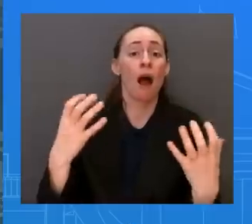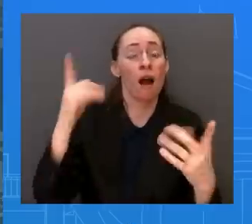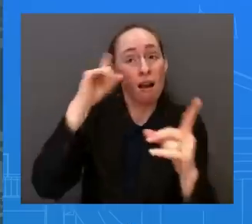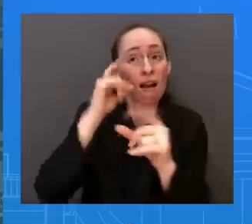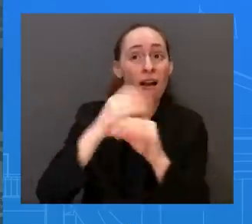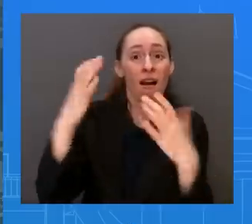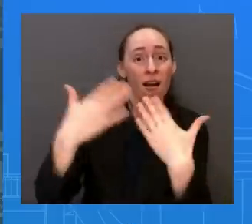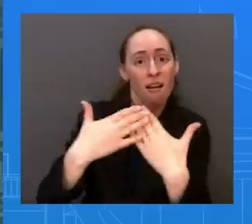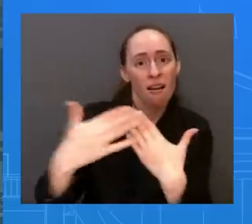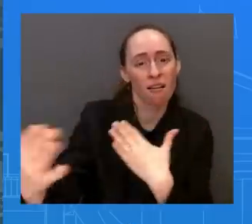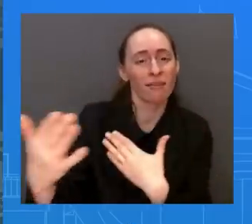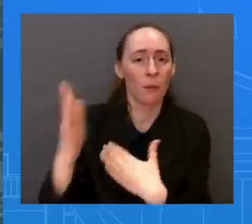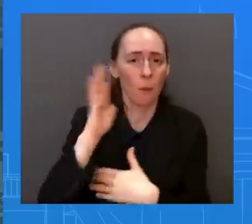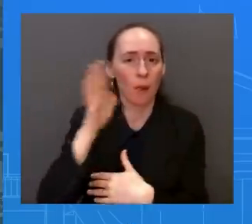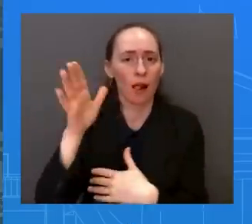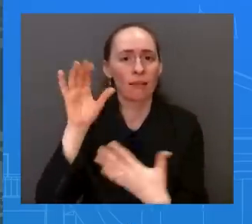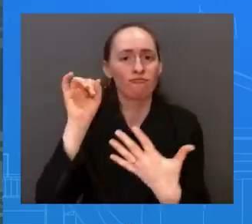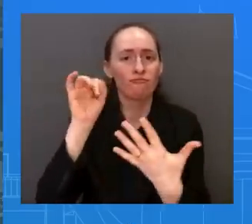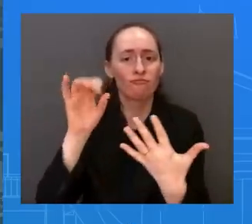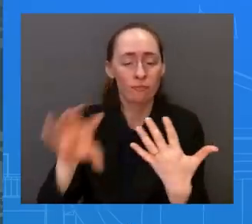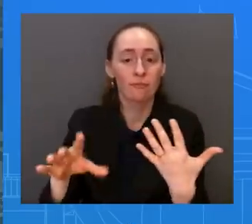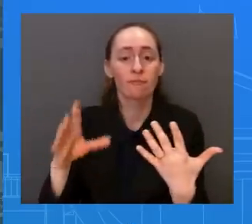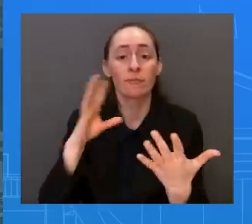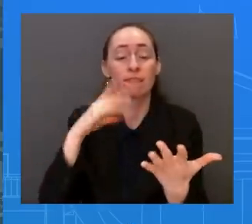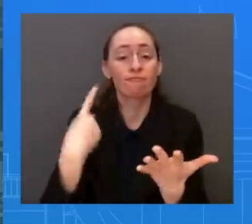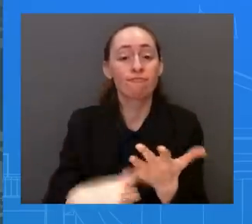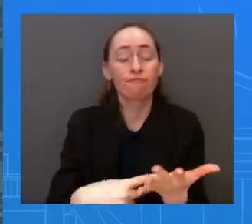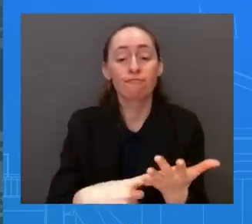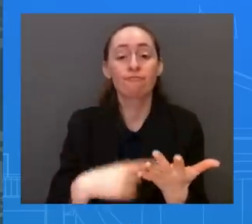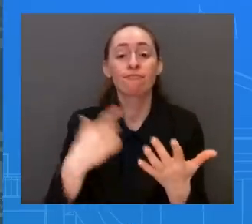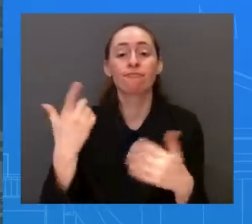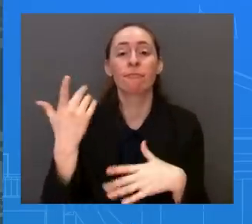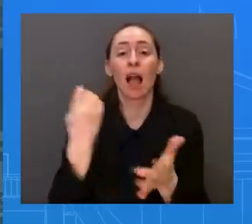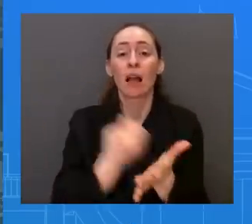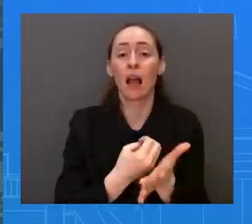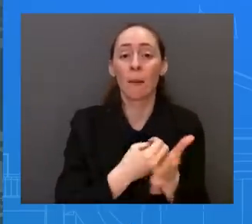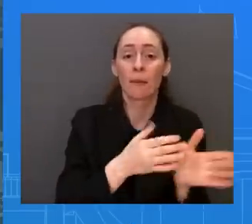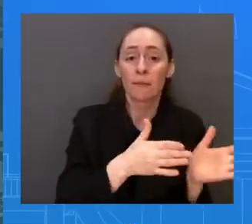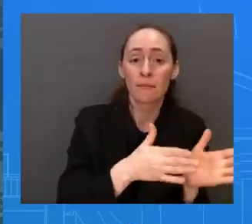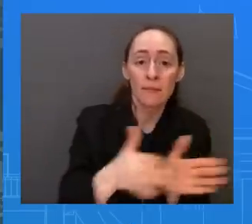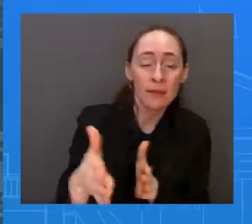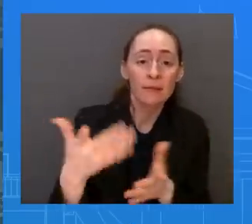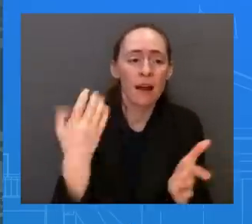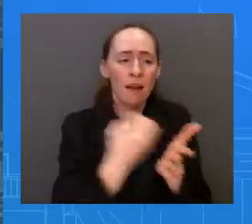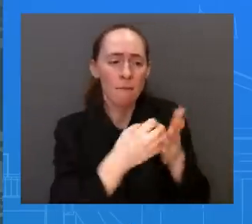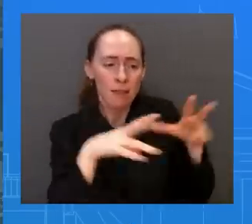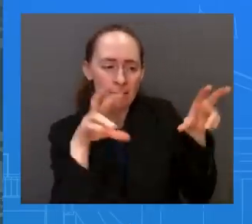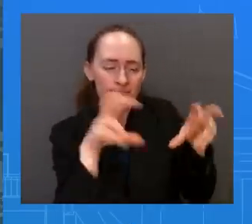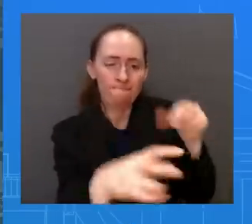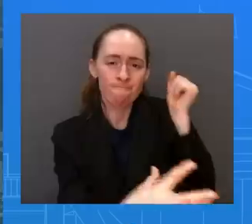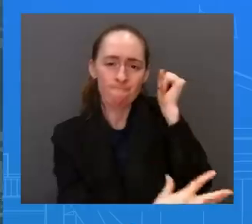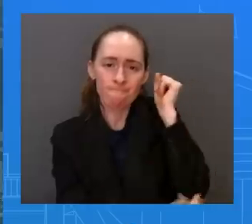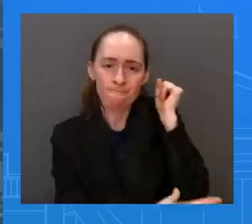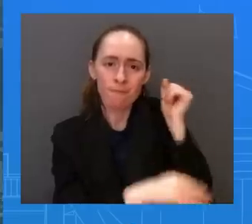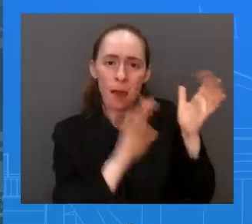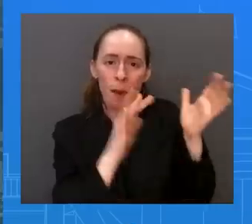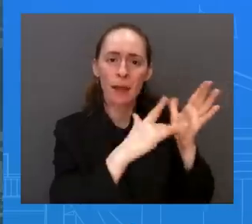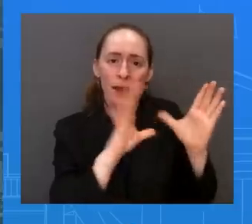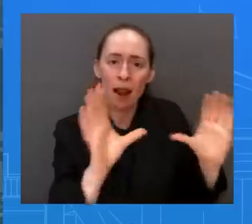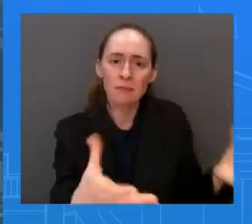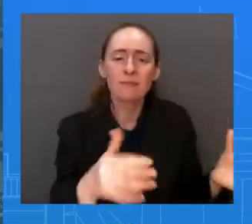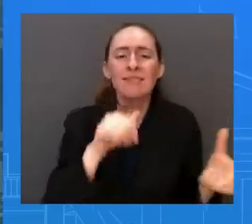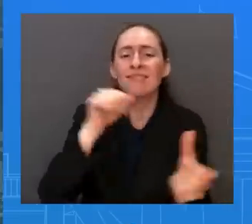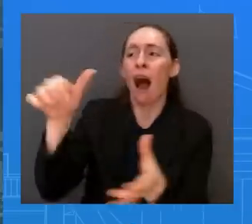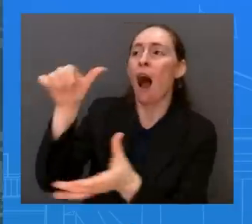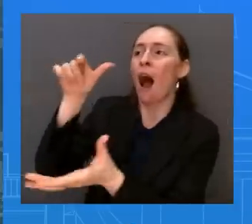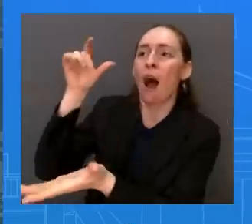vision, growing the economy from the bottom up and middle out, instead of from the top down. One of the things that you have seen this president do, he